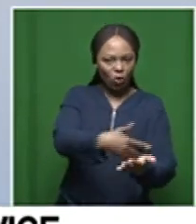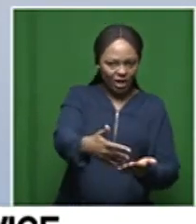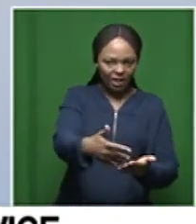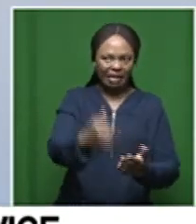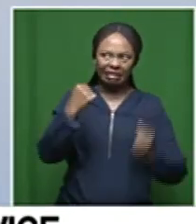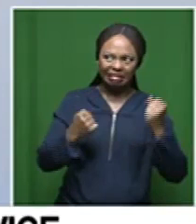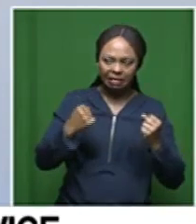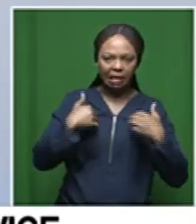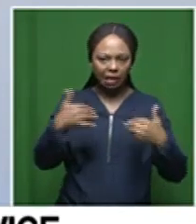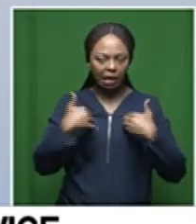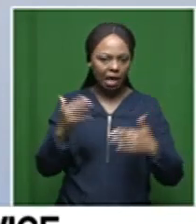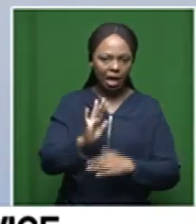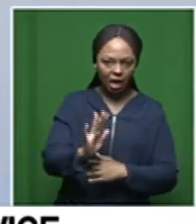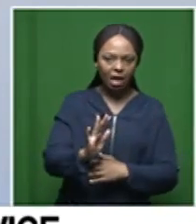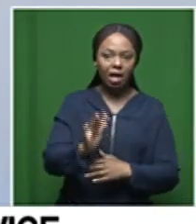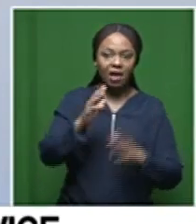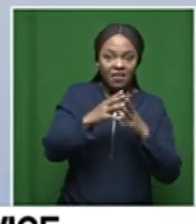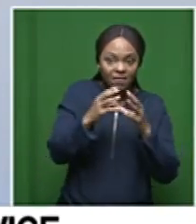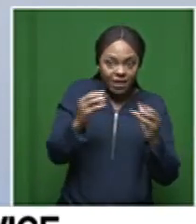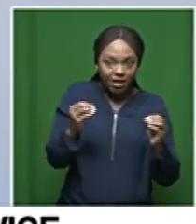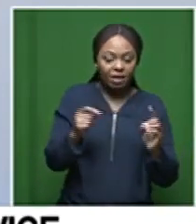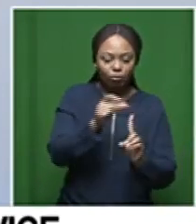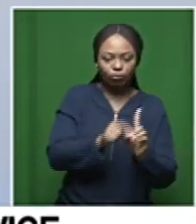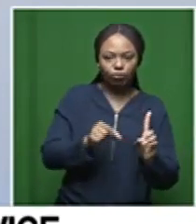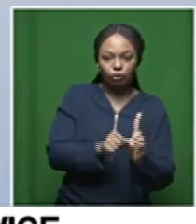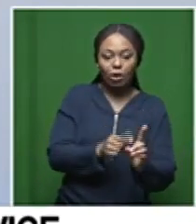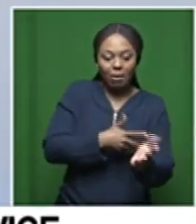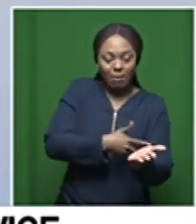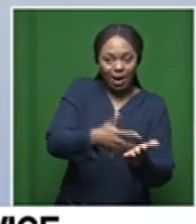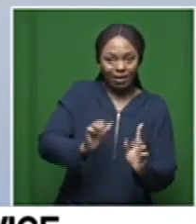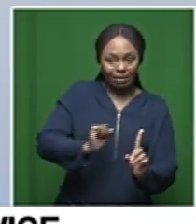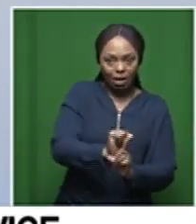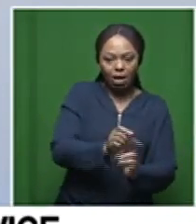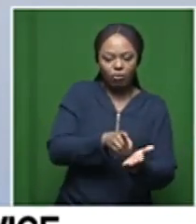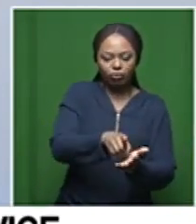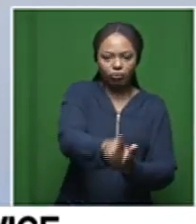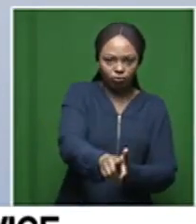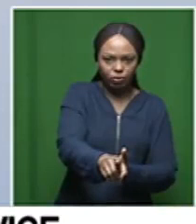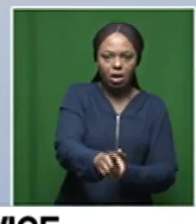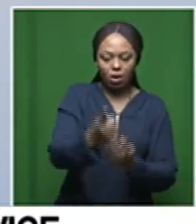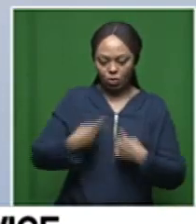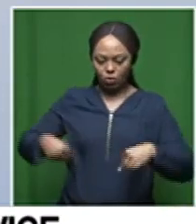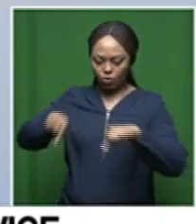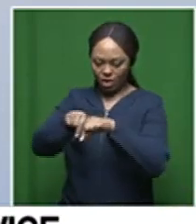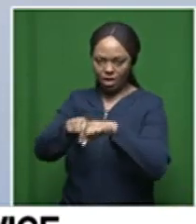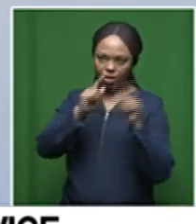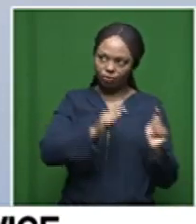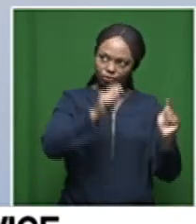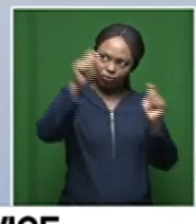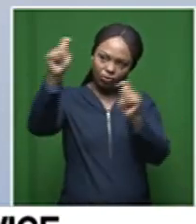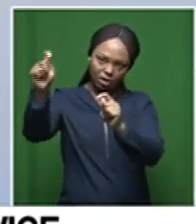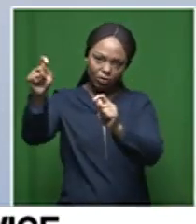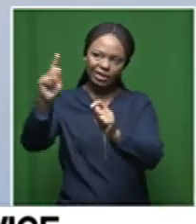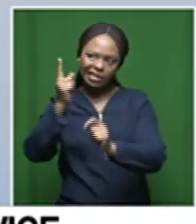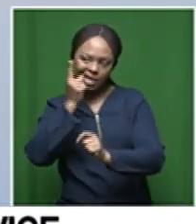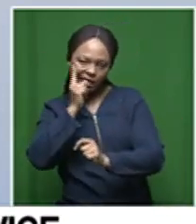been collected from the donor site or the donor center, it is then transported to our testing department at our